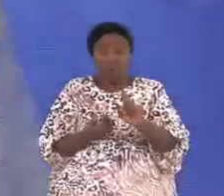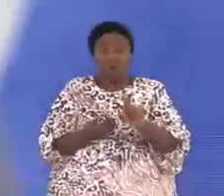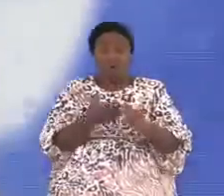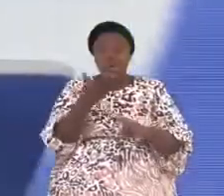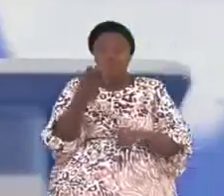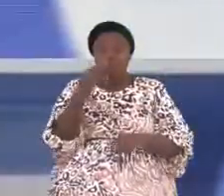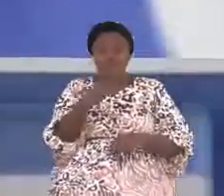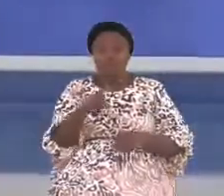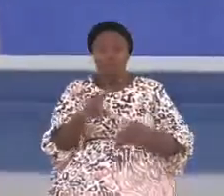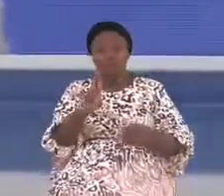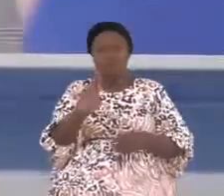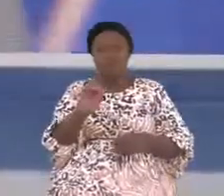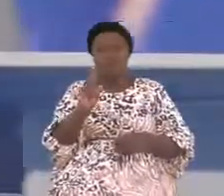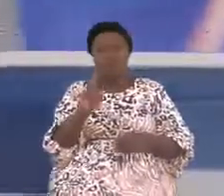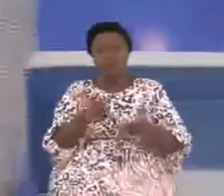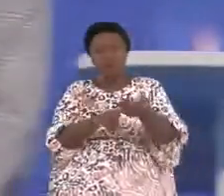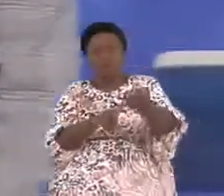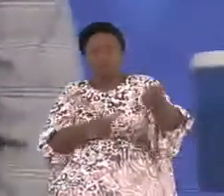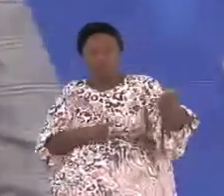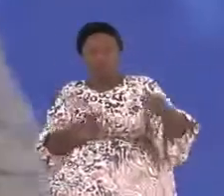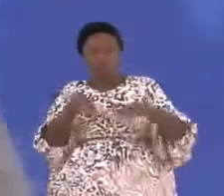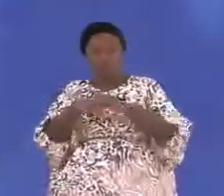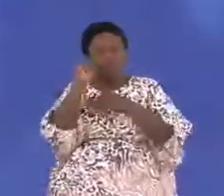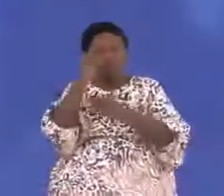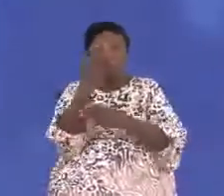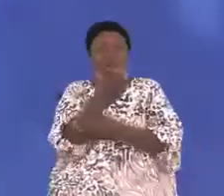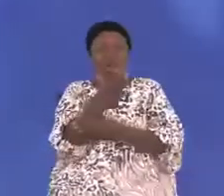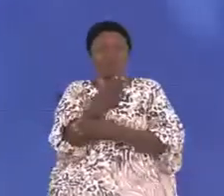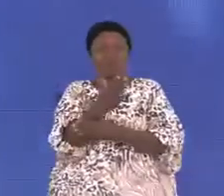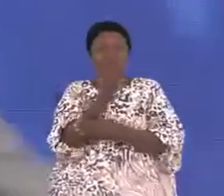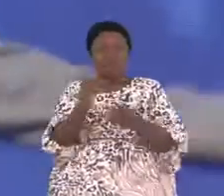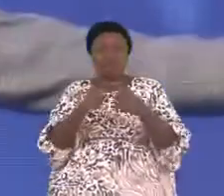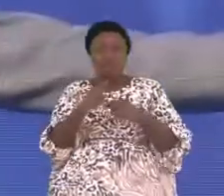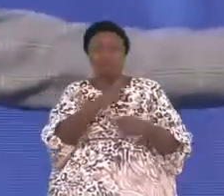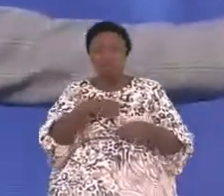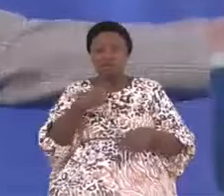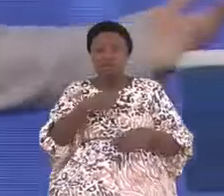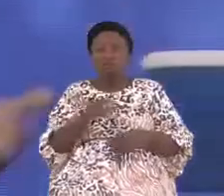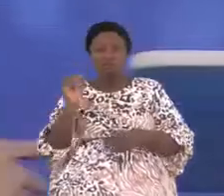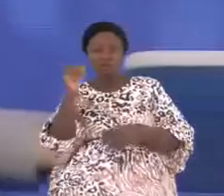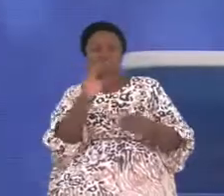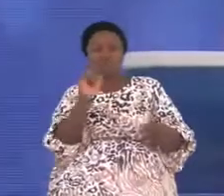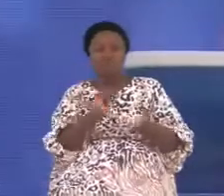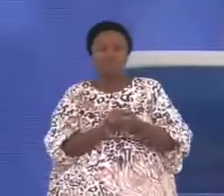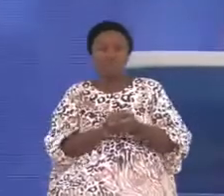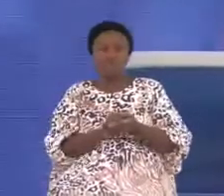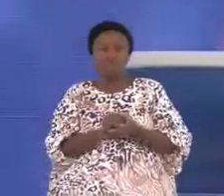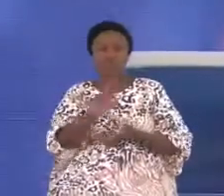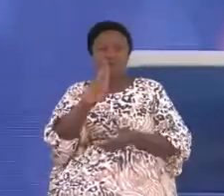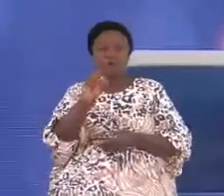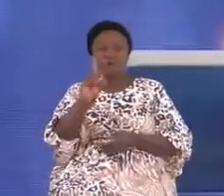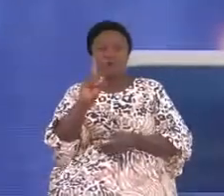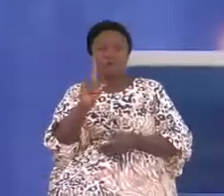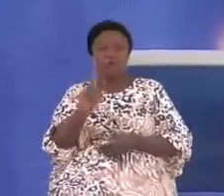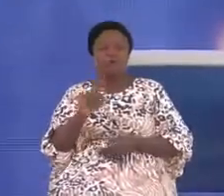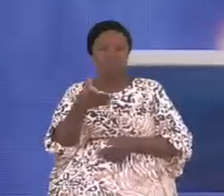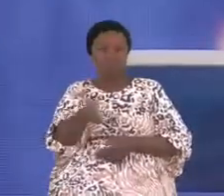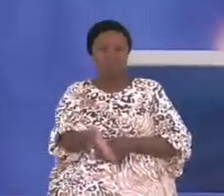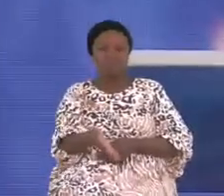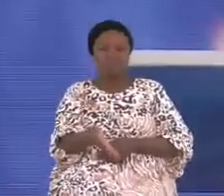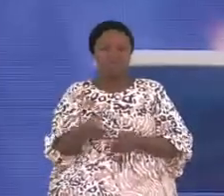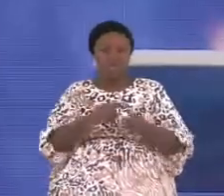hand. And God said, throw the rod down. That's all. And he threw it down, became a